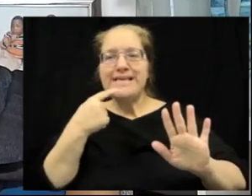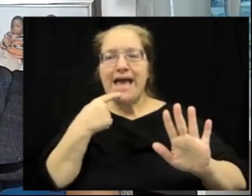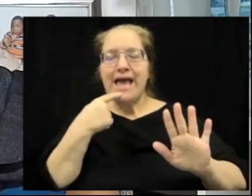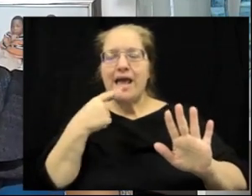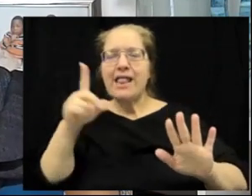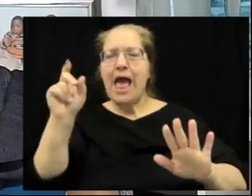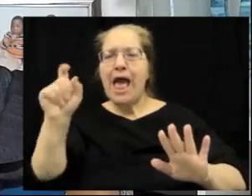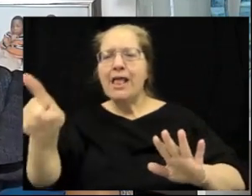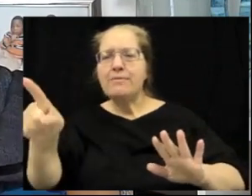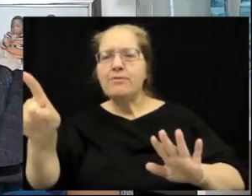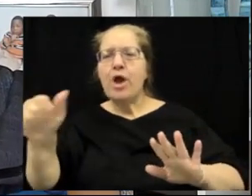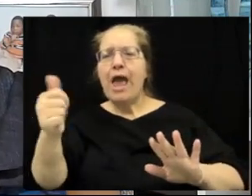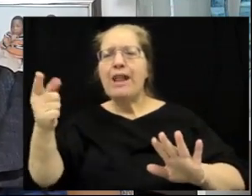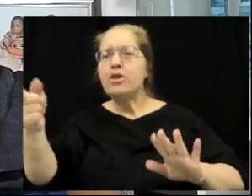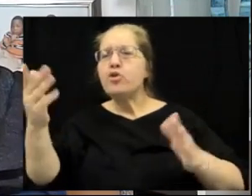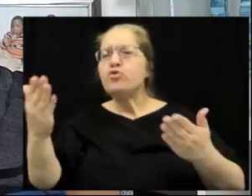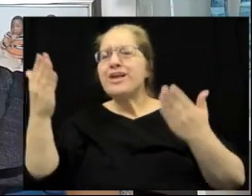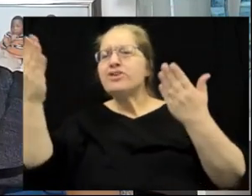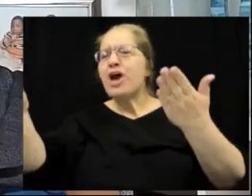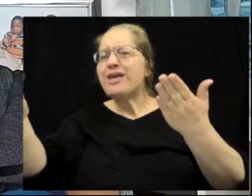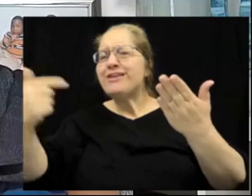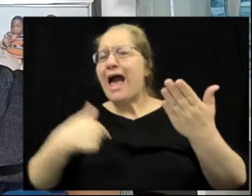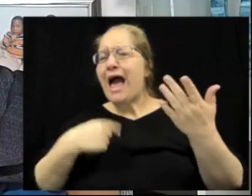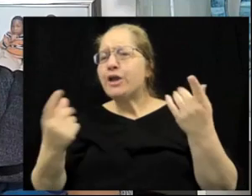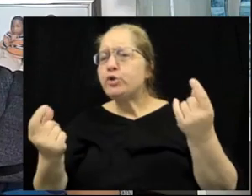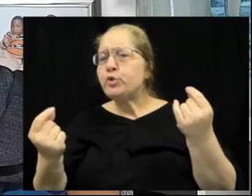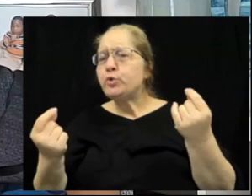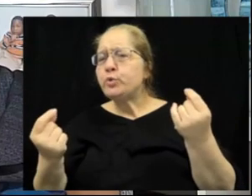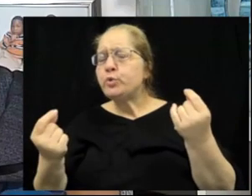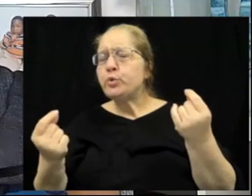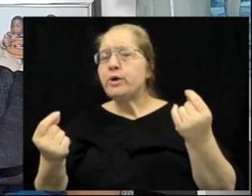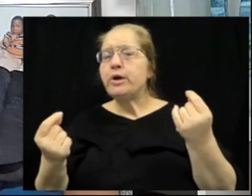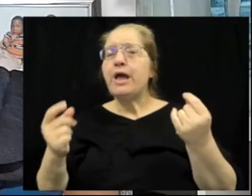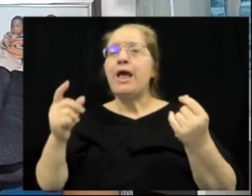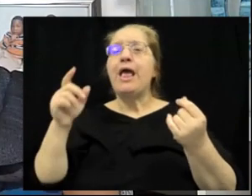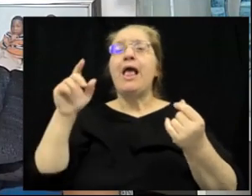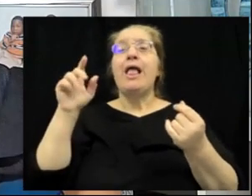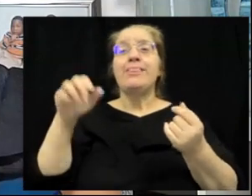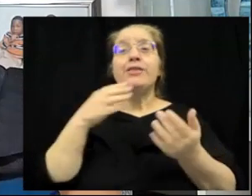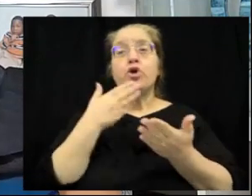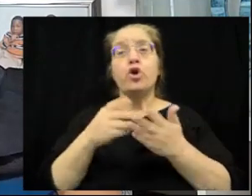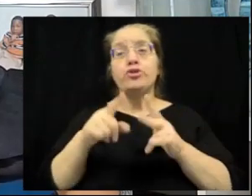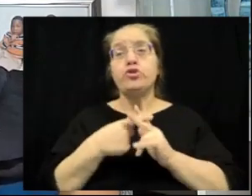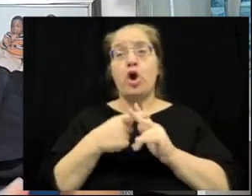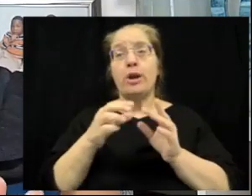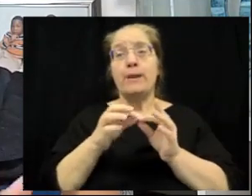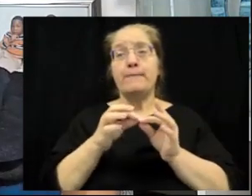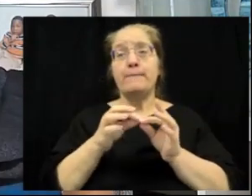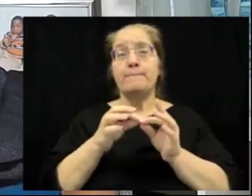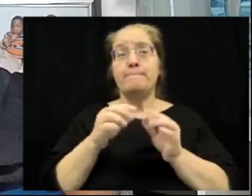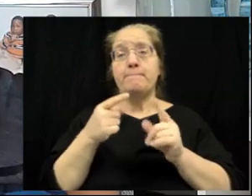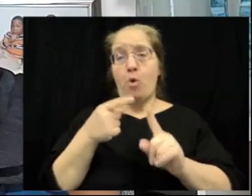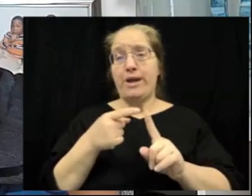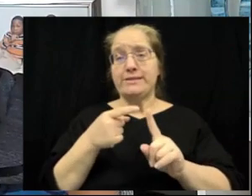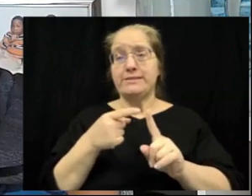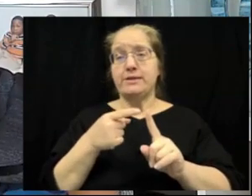is there anything you would suggest that I do? That can give you a good starting point without you having to try to